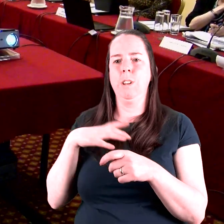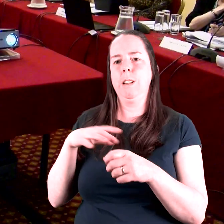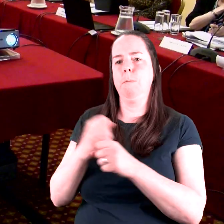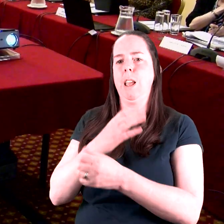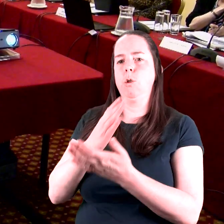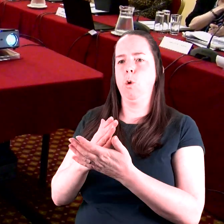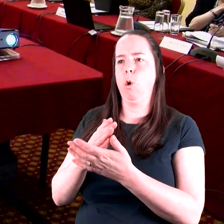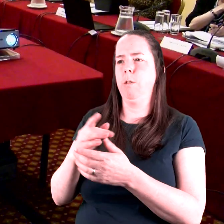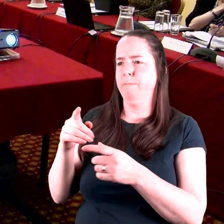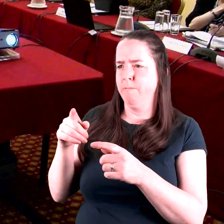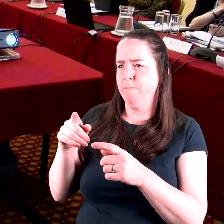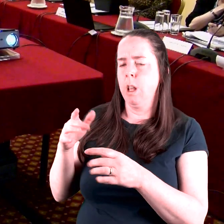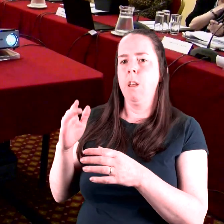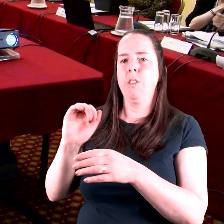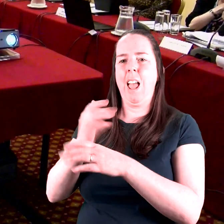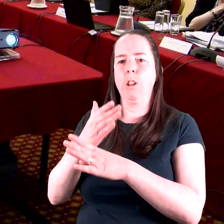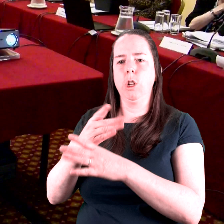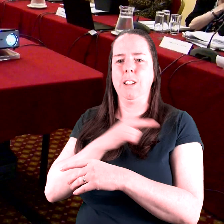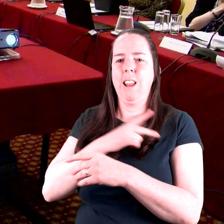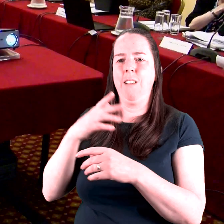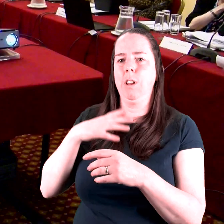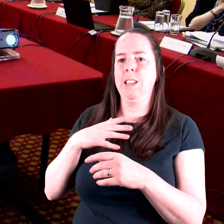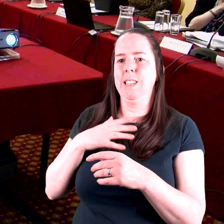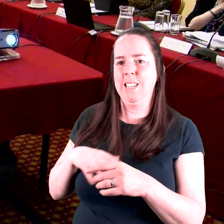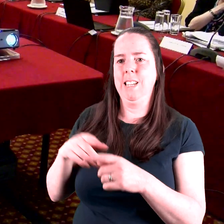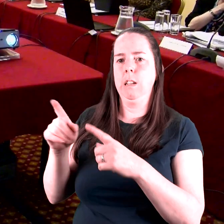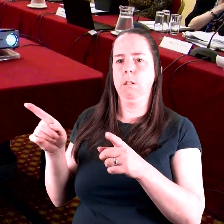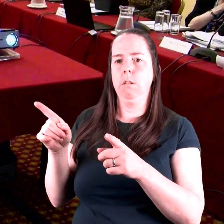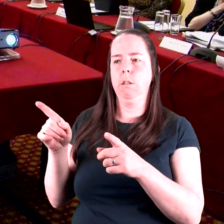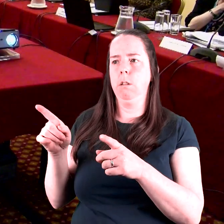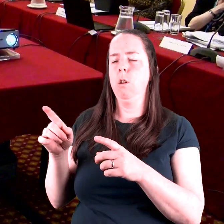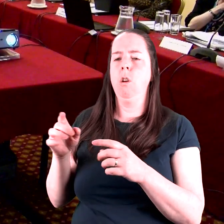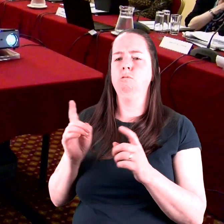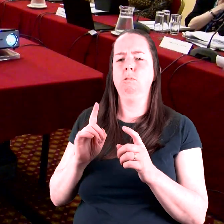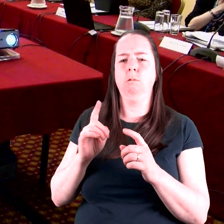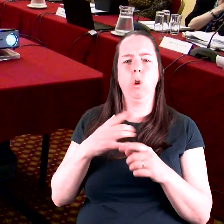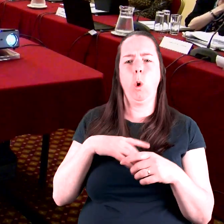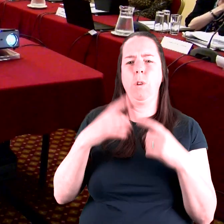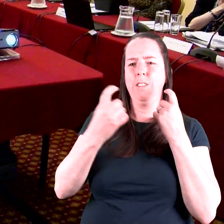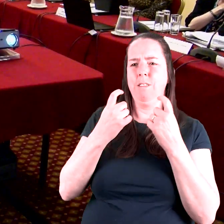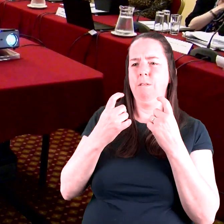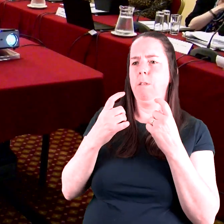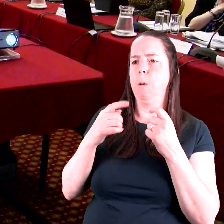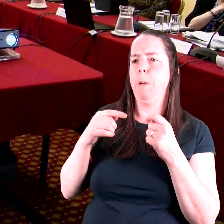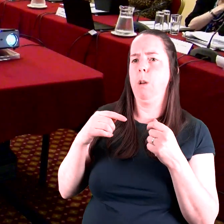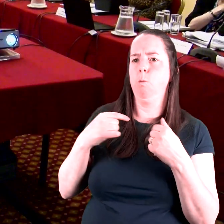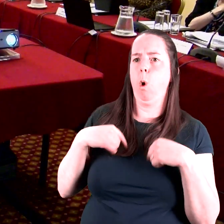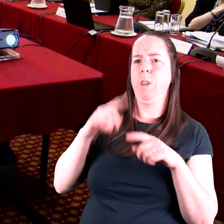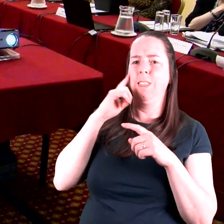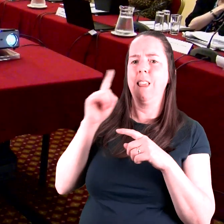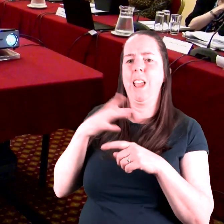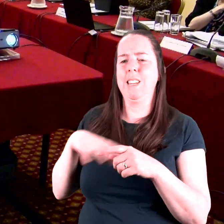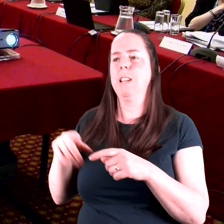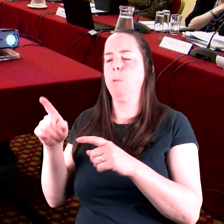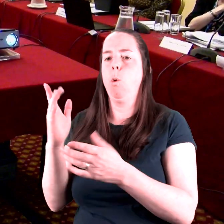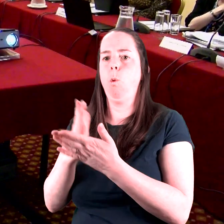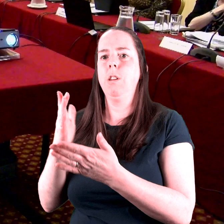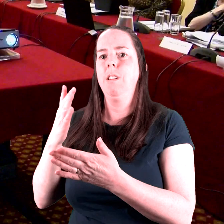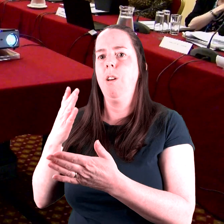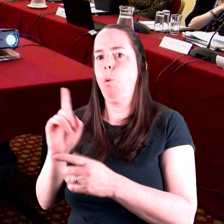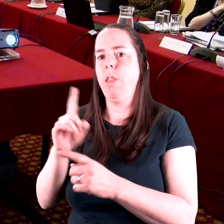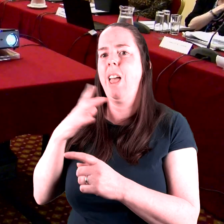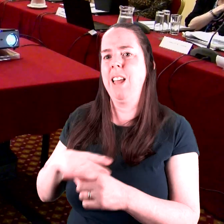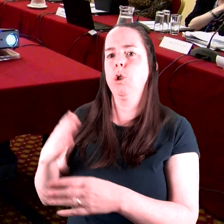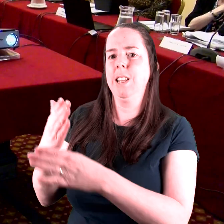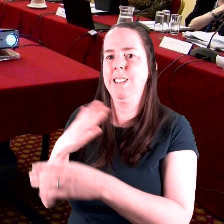the actions that staff need and want us to take rather than actions that we think people need from us. so to bring in staff and organisations to